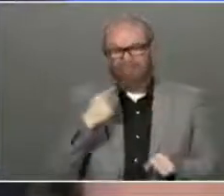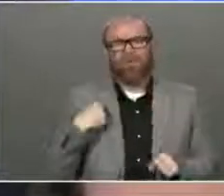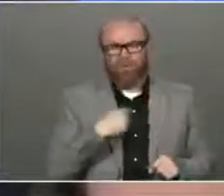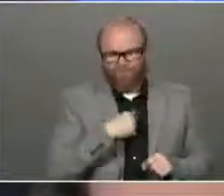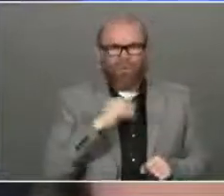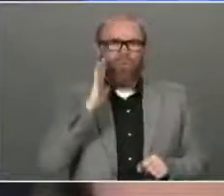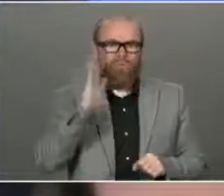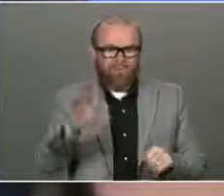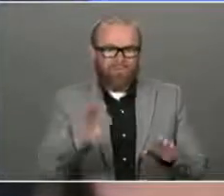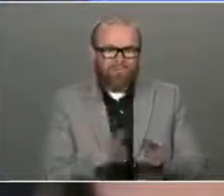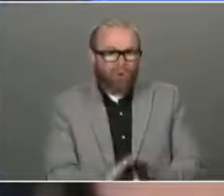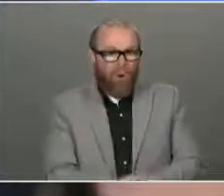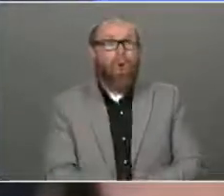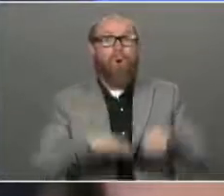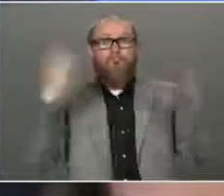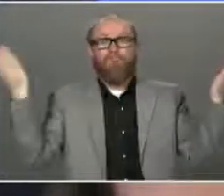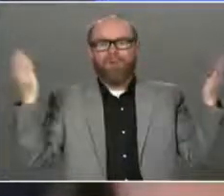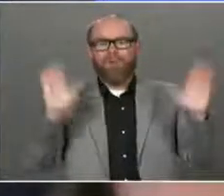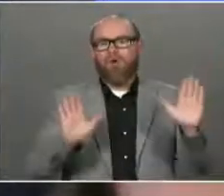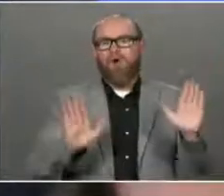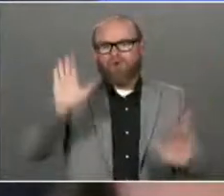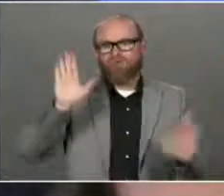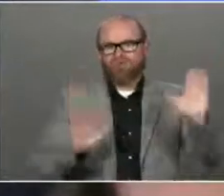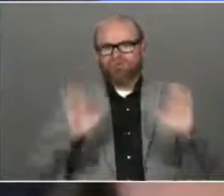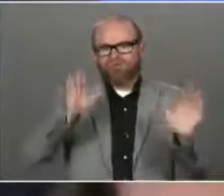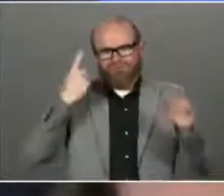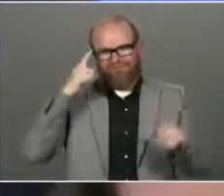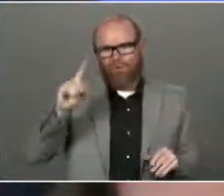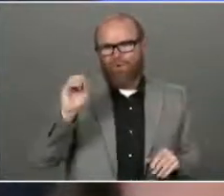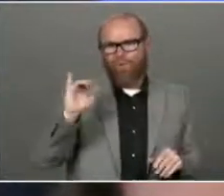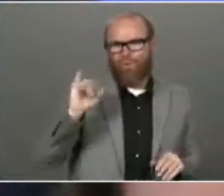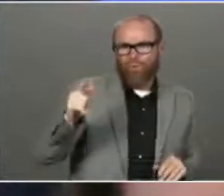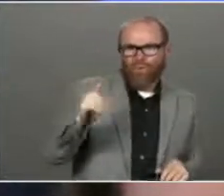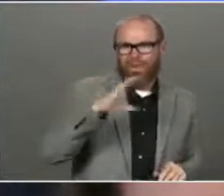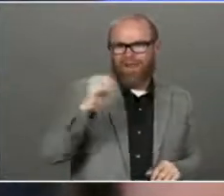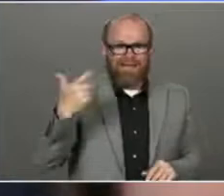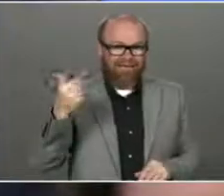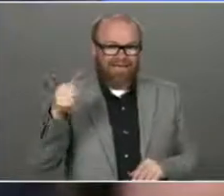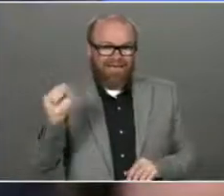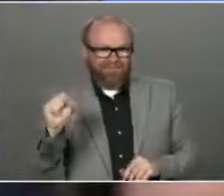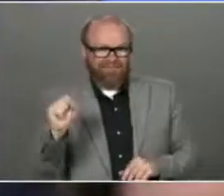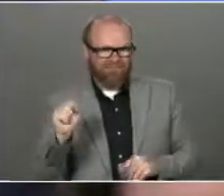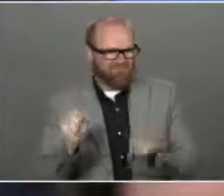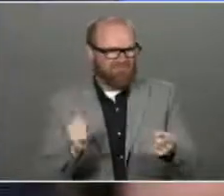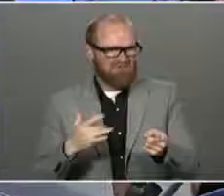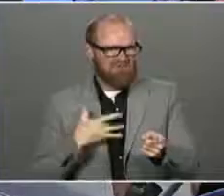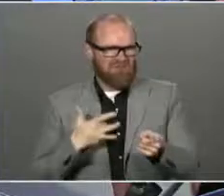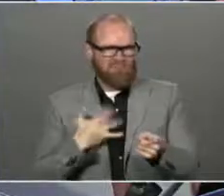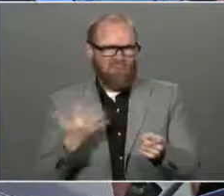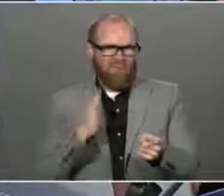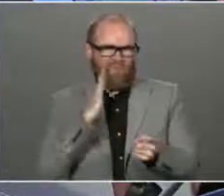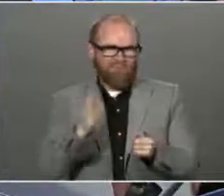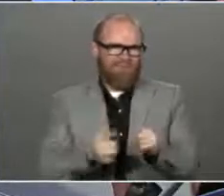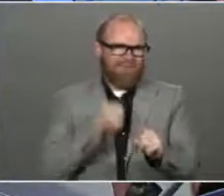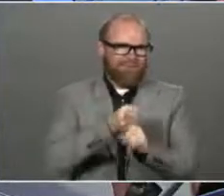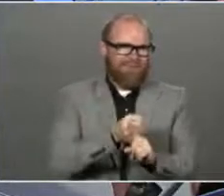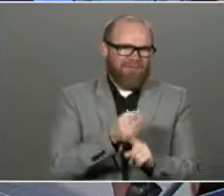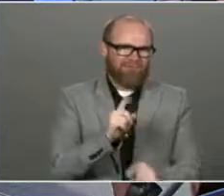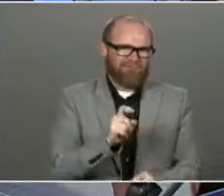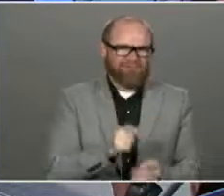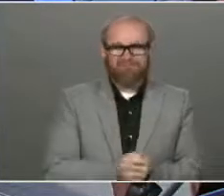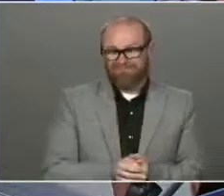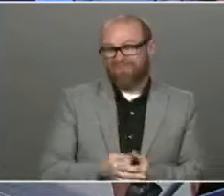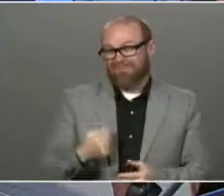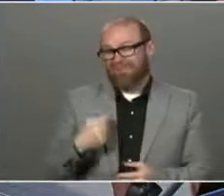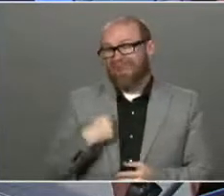open up these auctions again for oil and gas leases, what do you think the impact would be? Well, I think it would be